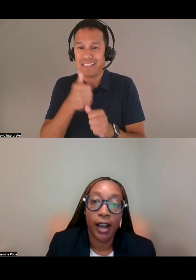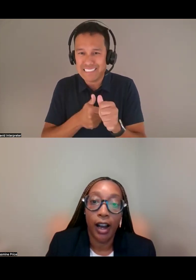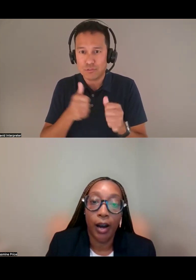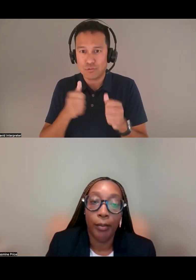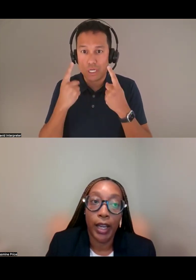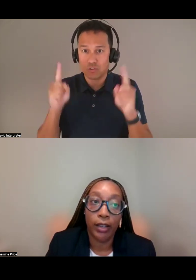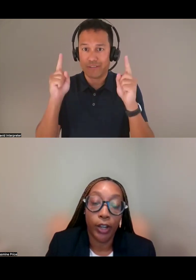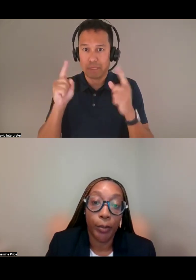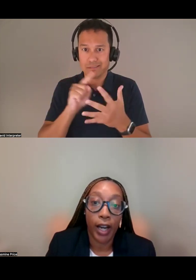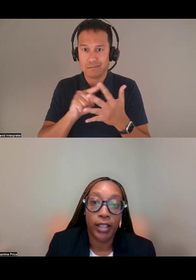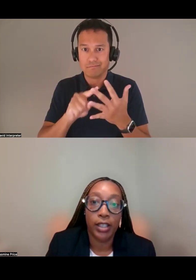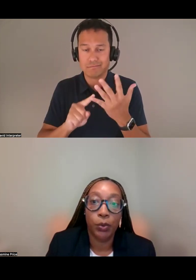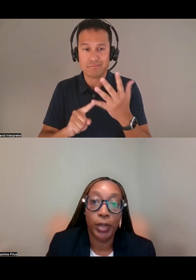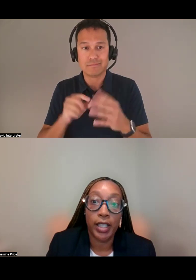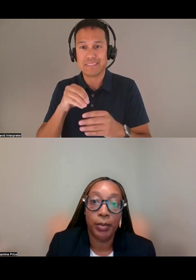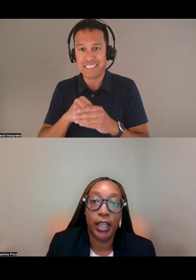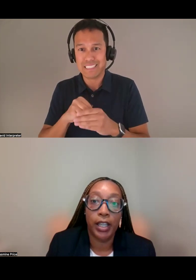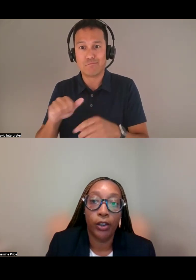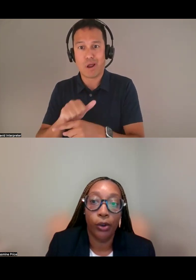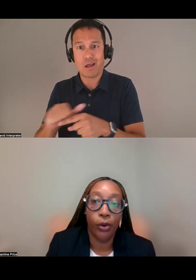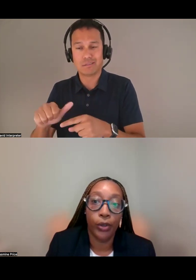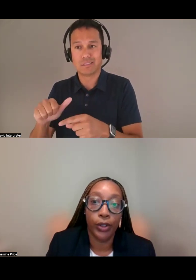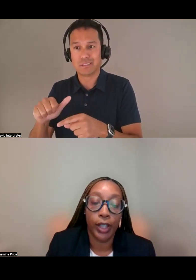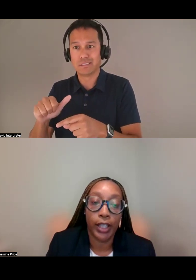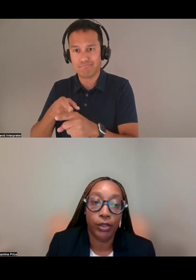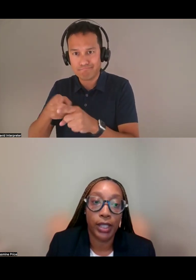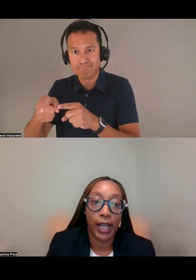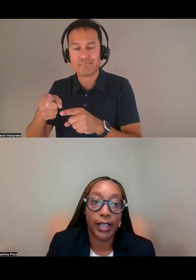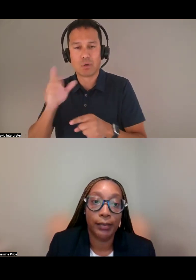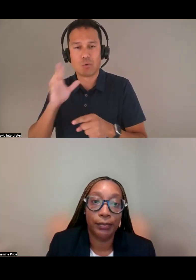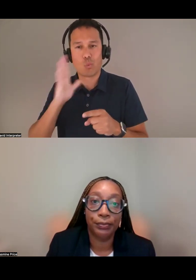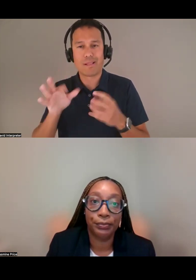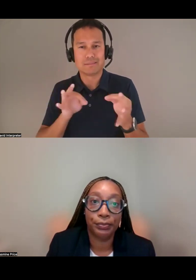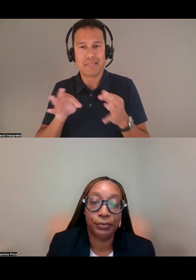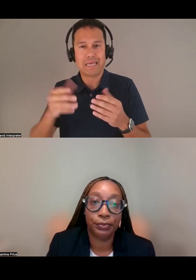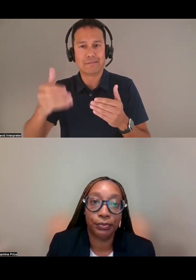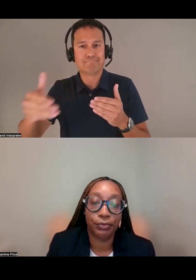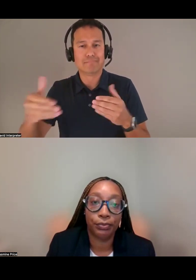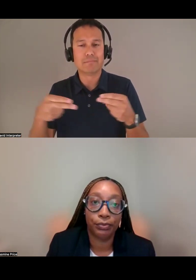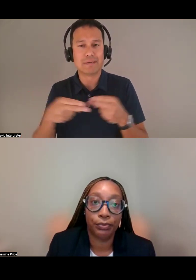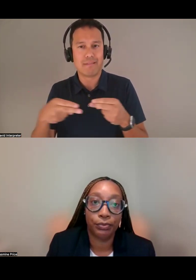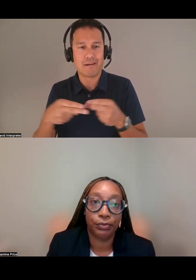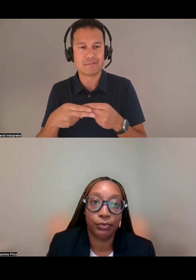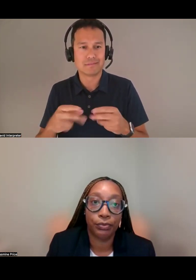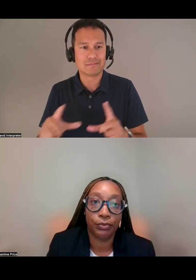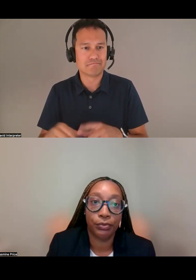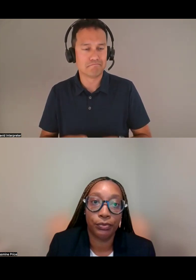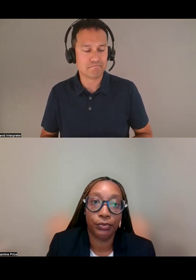achievements and current practices will be explained over the next few slides.